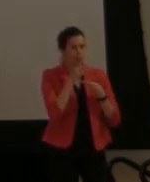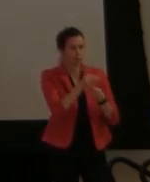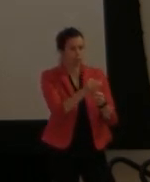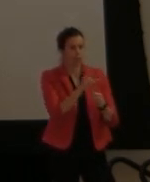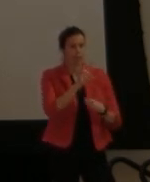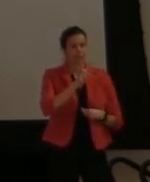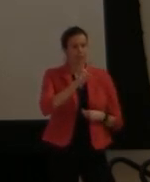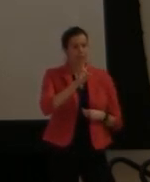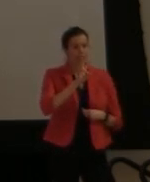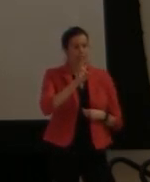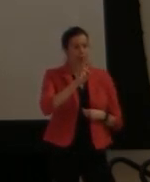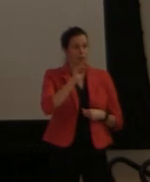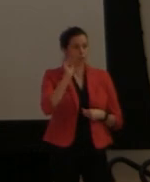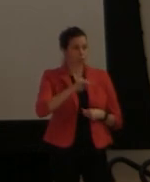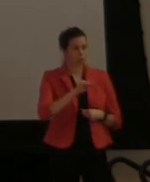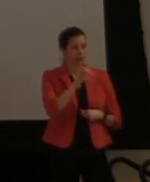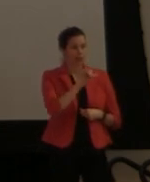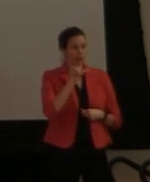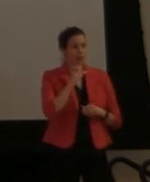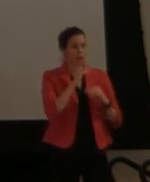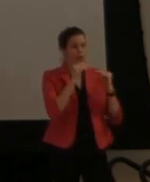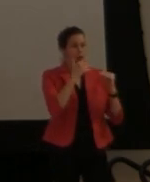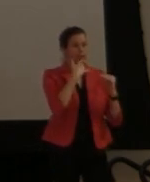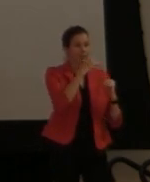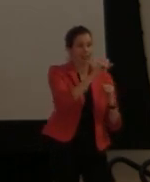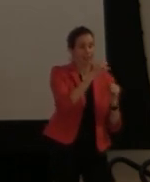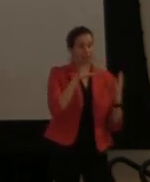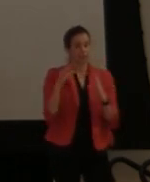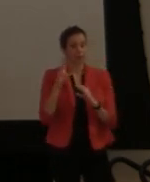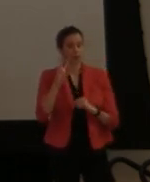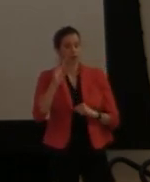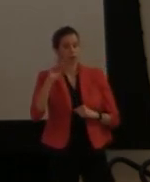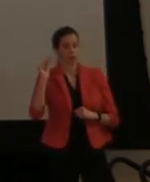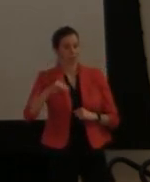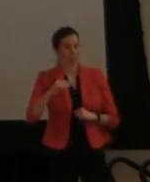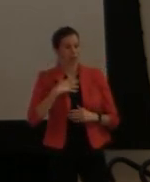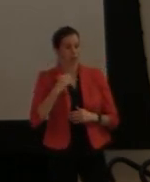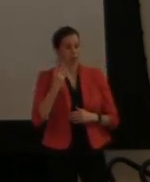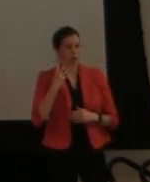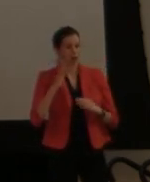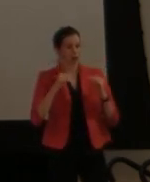of African American adults said yes, compared to 2% of white adults.